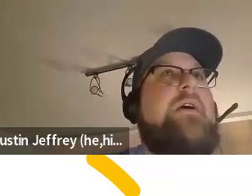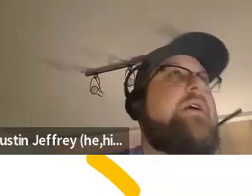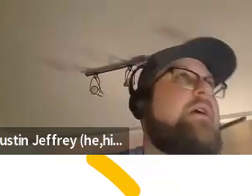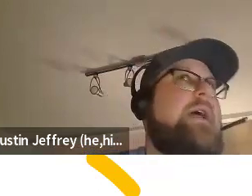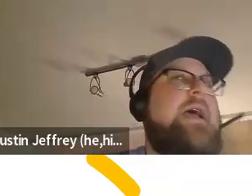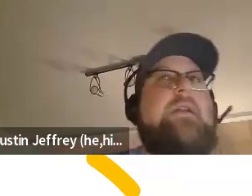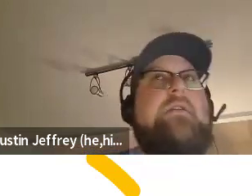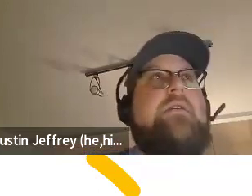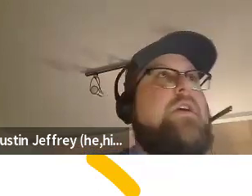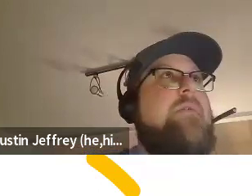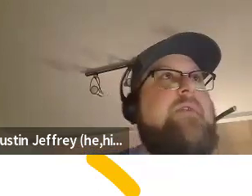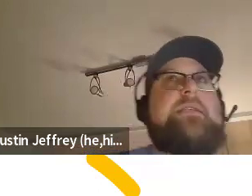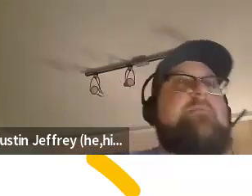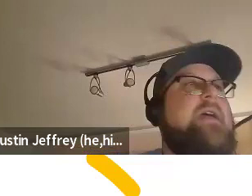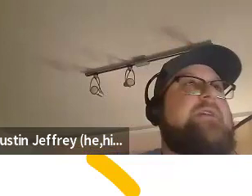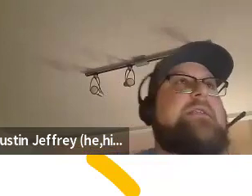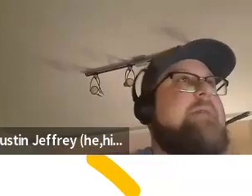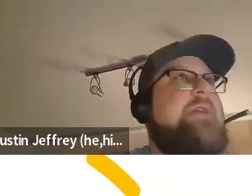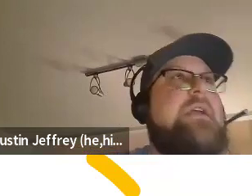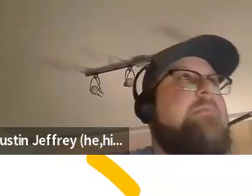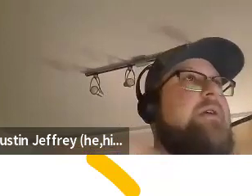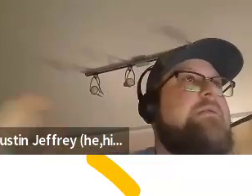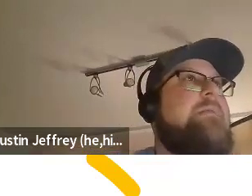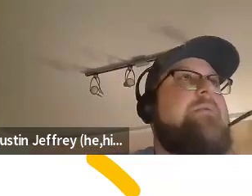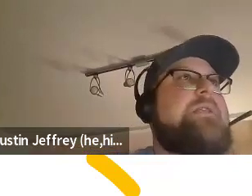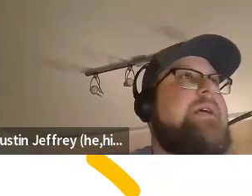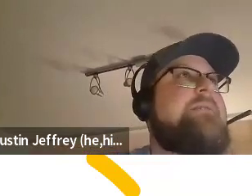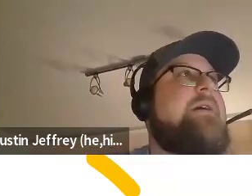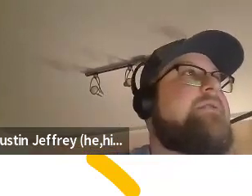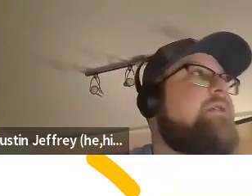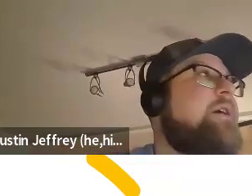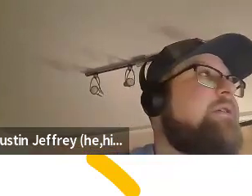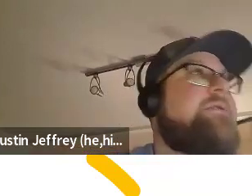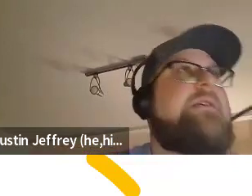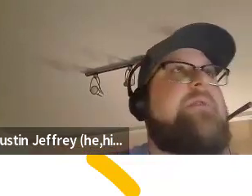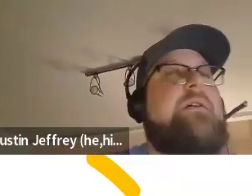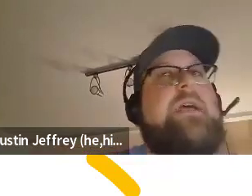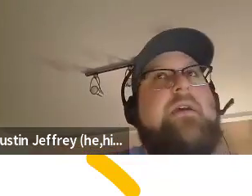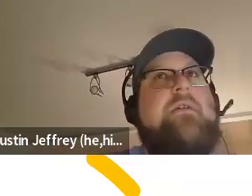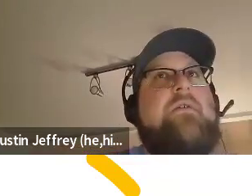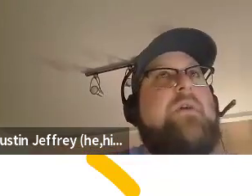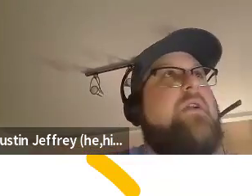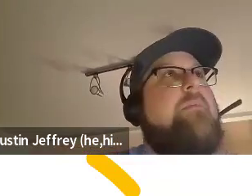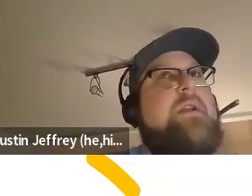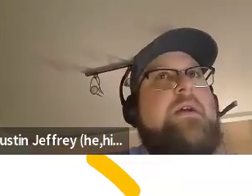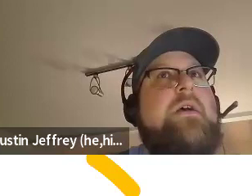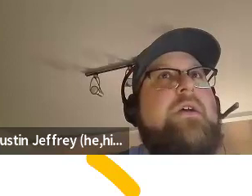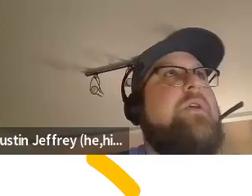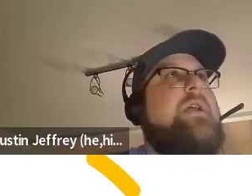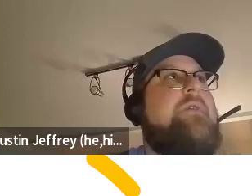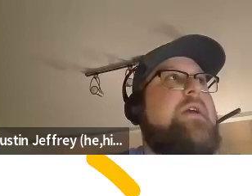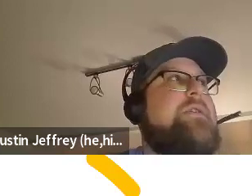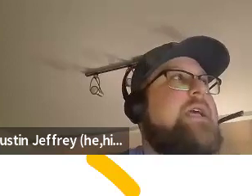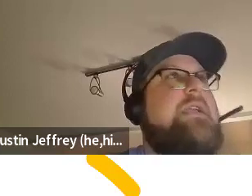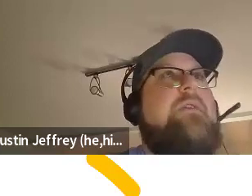you out, and the COVID vaccine may have done the same thing, you might want to space them out so you're not, sleeping all day or whatnot. But